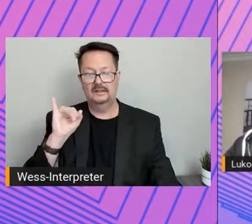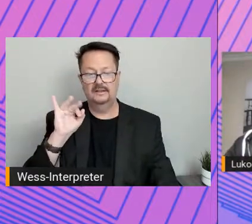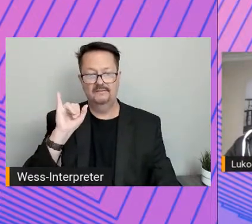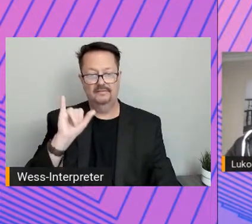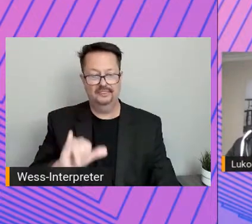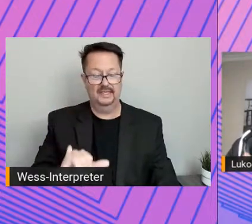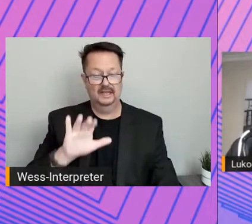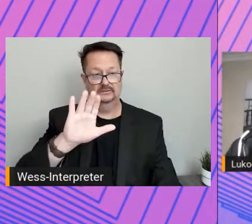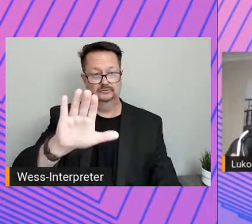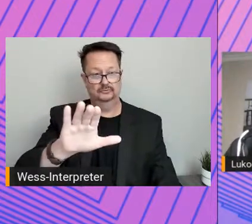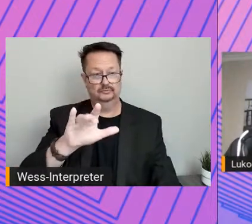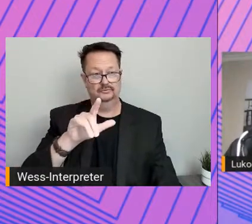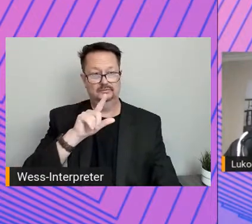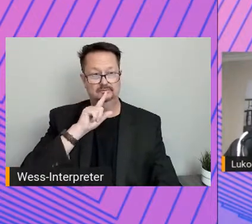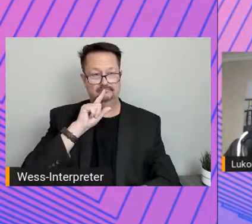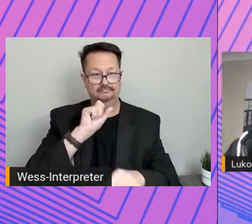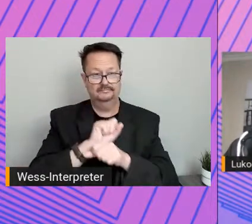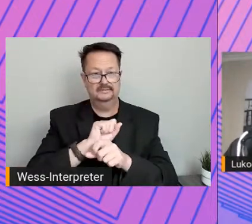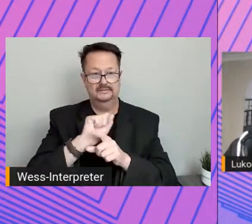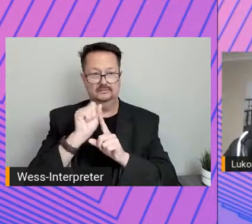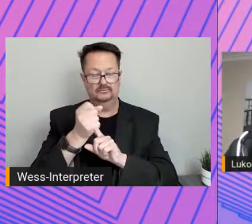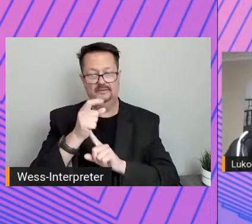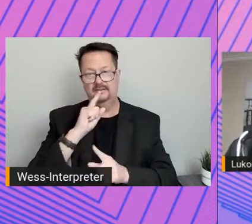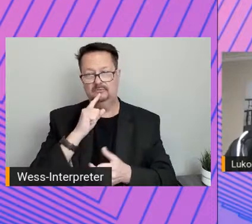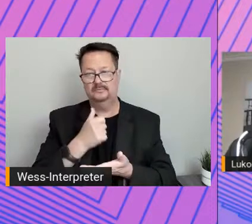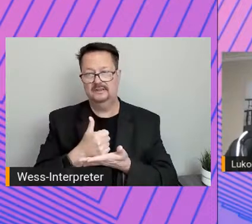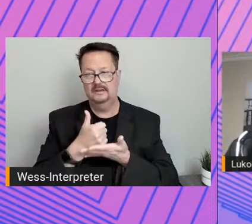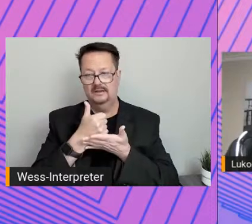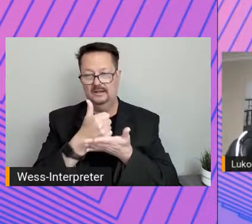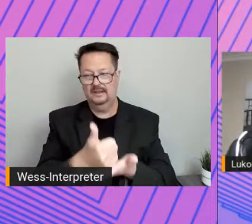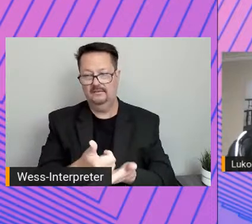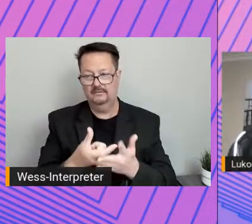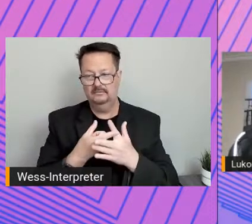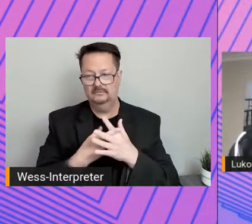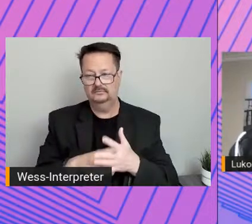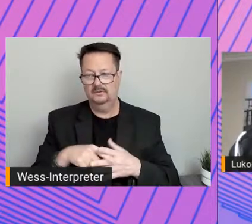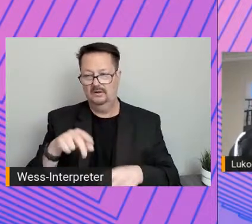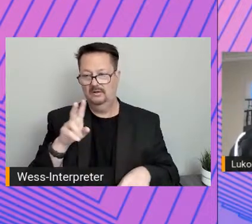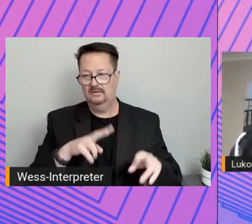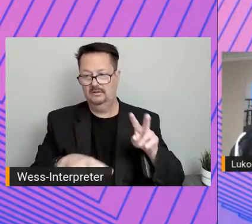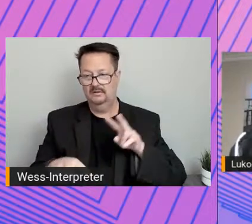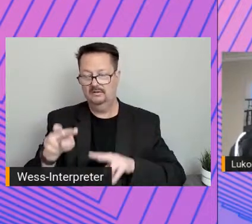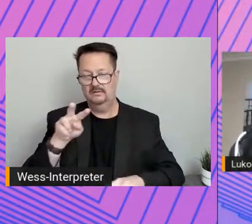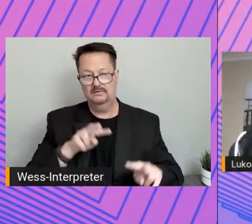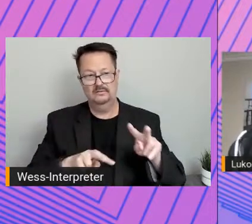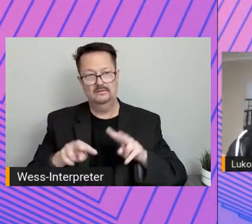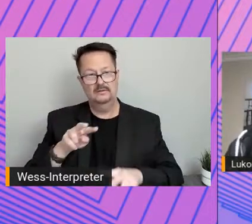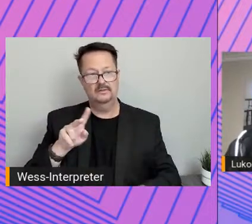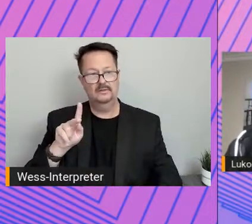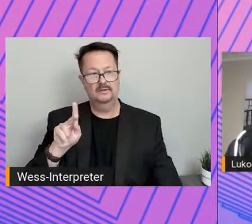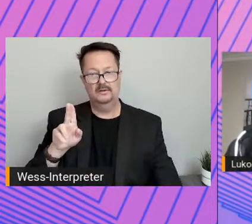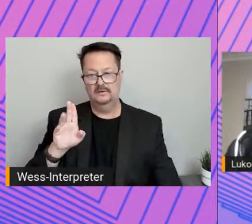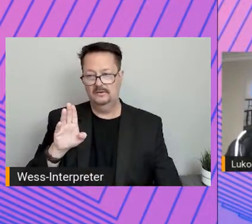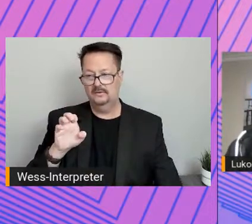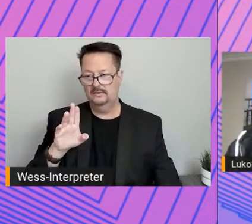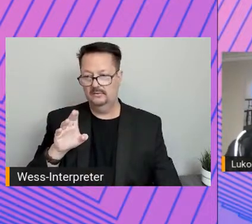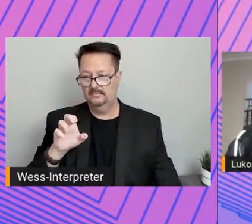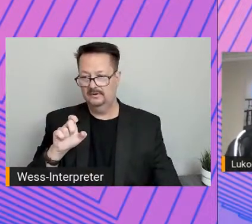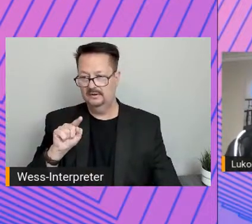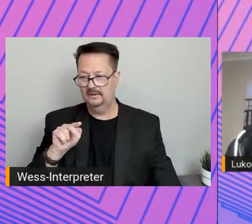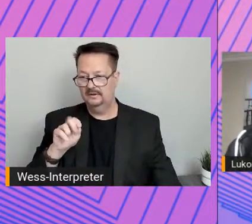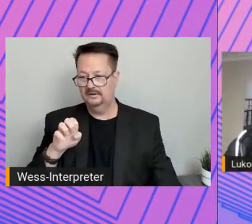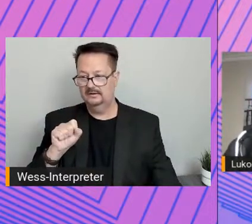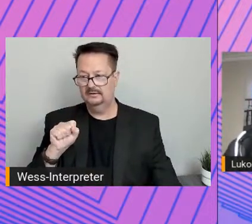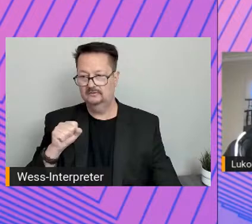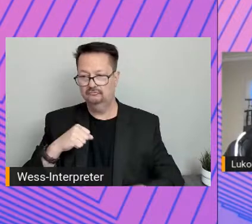particular situation, I thought this would also be really helpful to start off with looking at the landscape of your Kubernetes cluster and what it looks like to